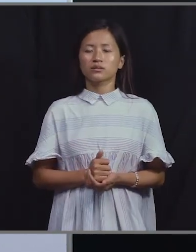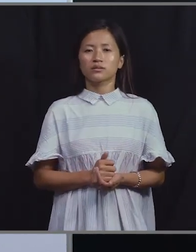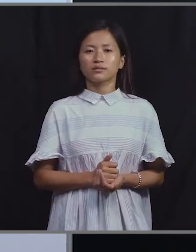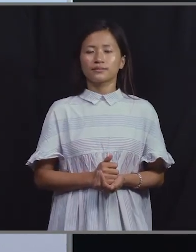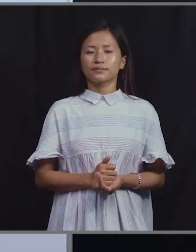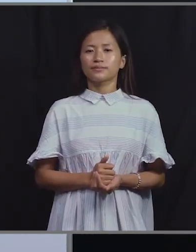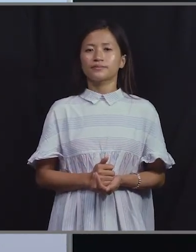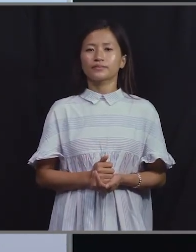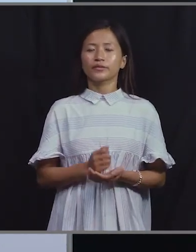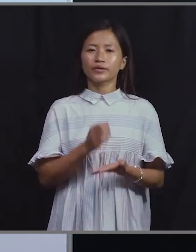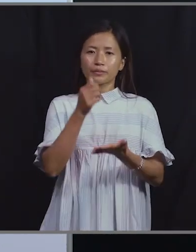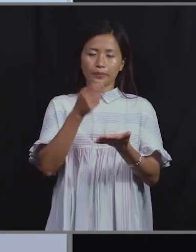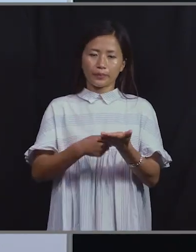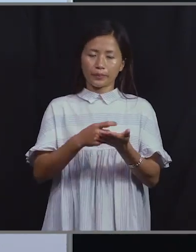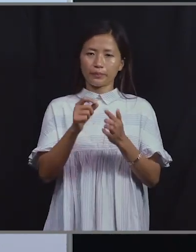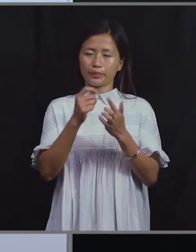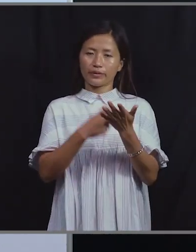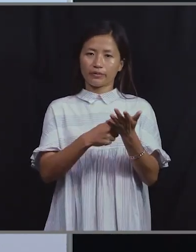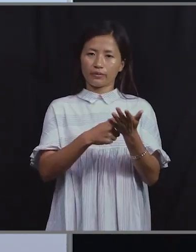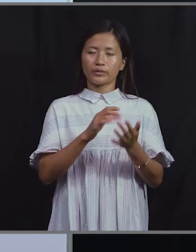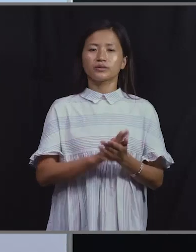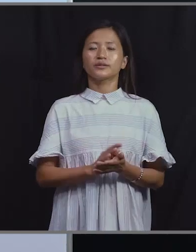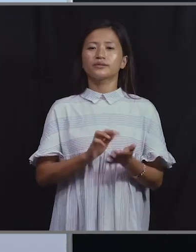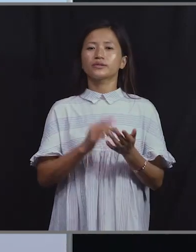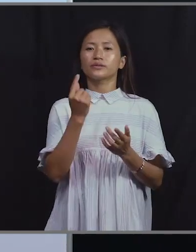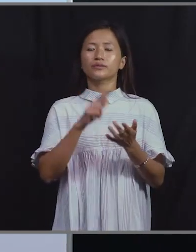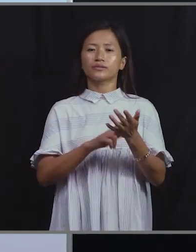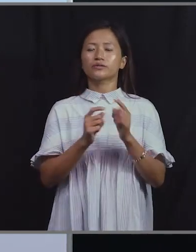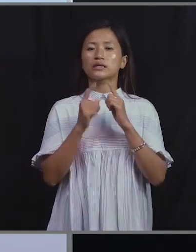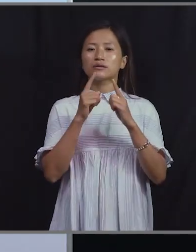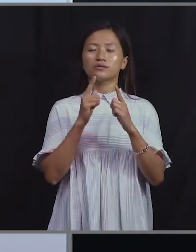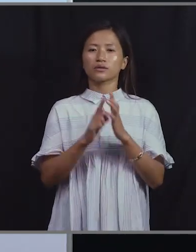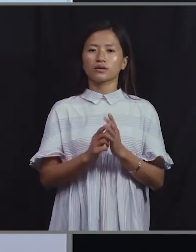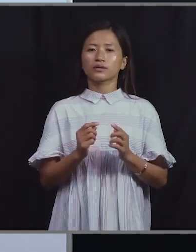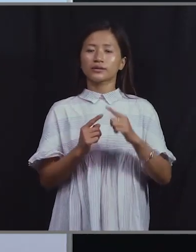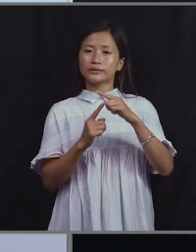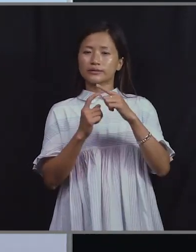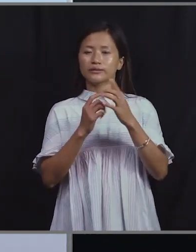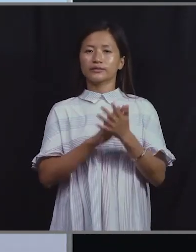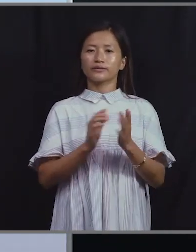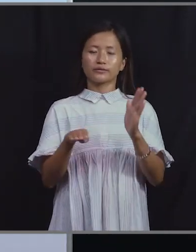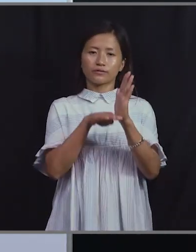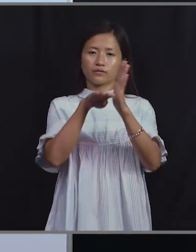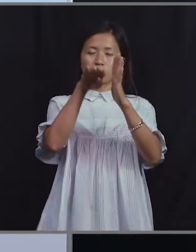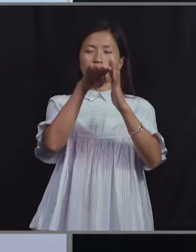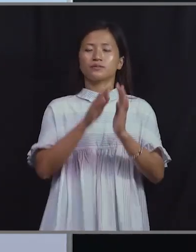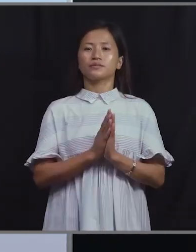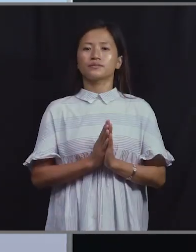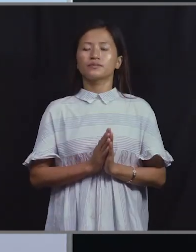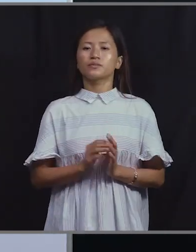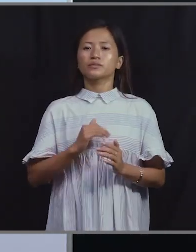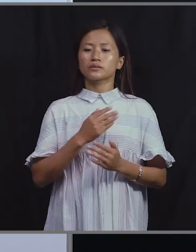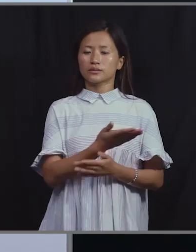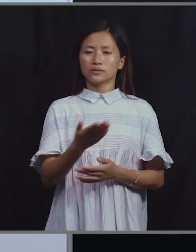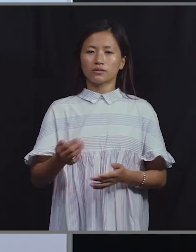proposals that were made in the report in the United Nations Conference of Trade and Development. All right. So these